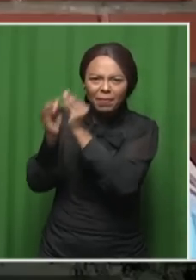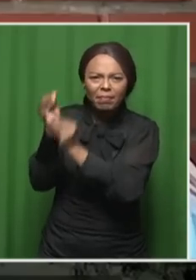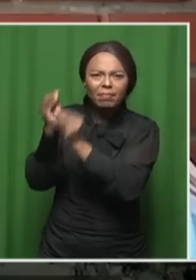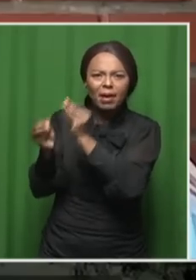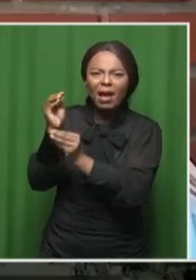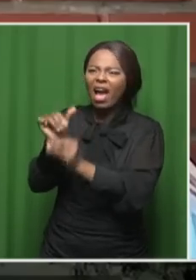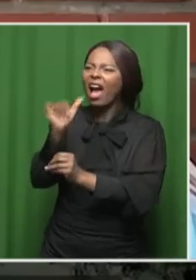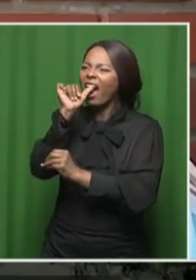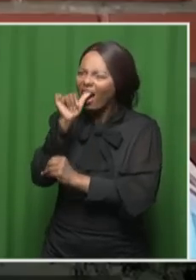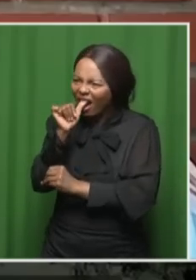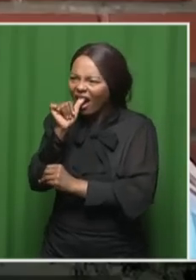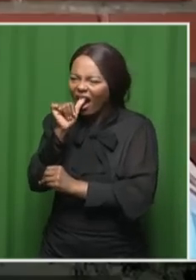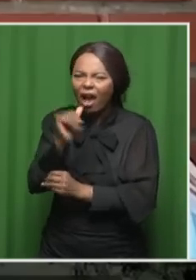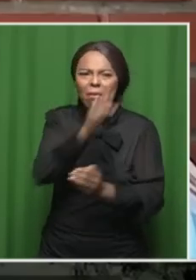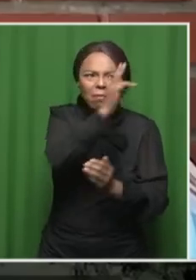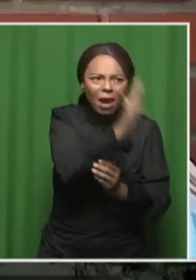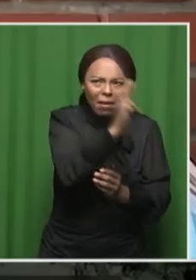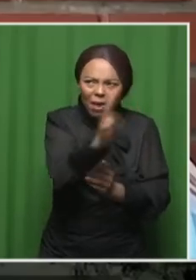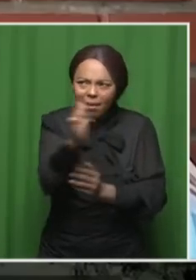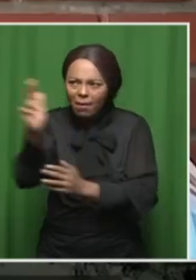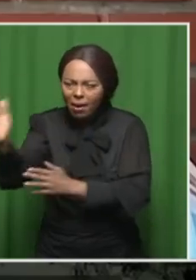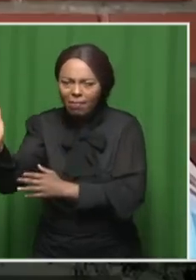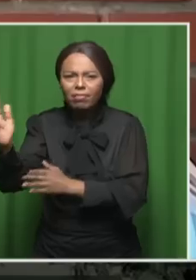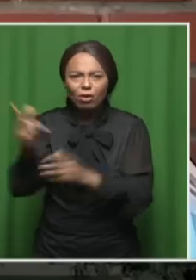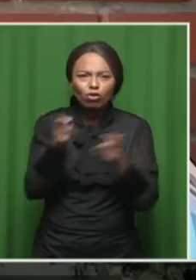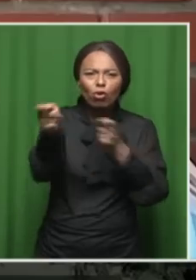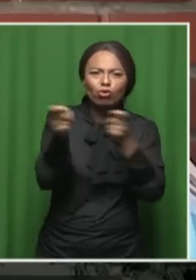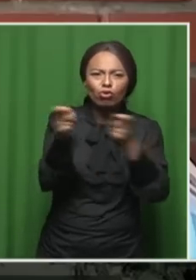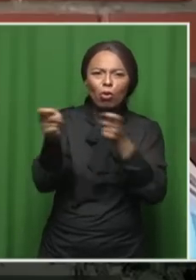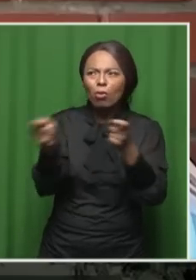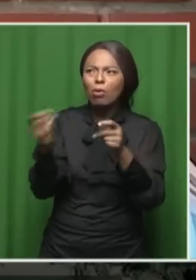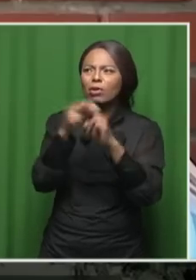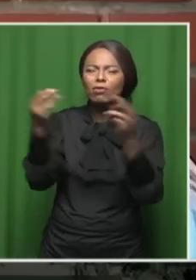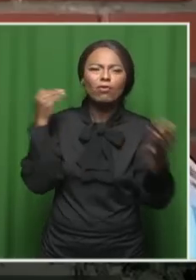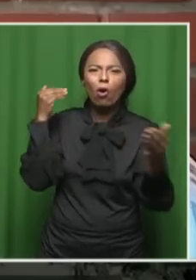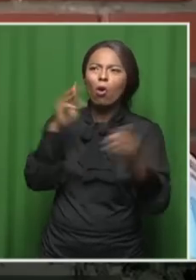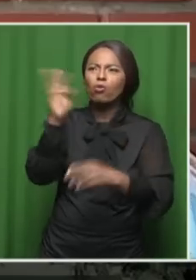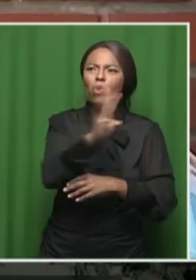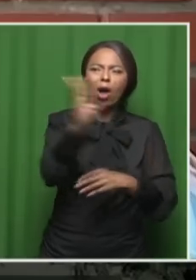it onto shelves anyway before alarm bells are rung?